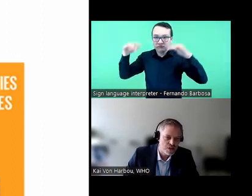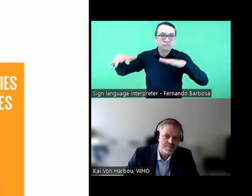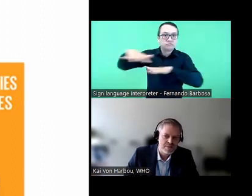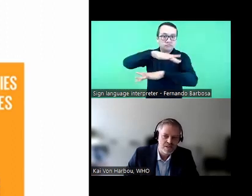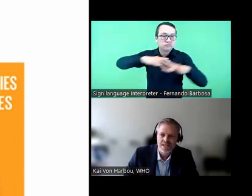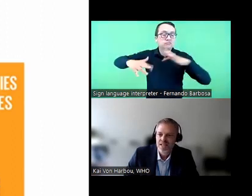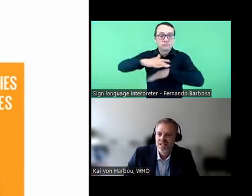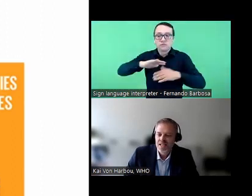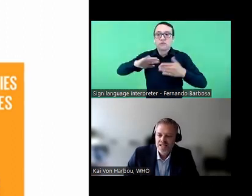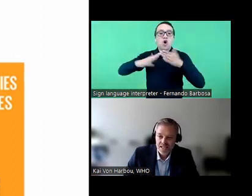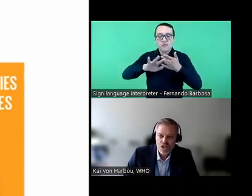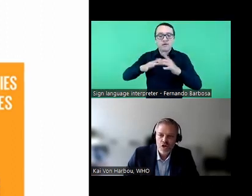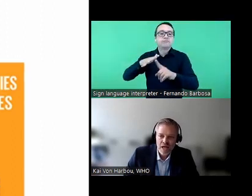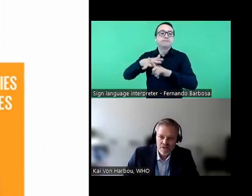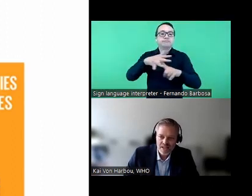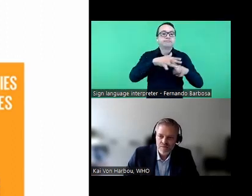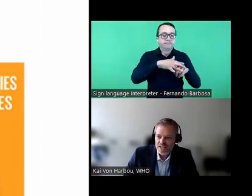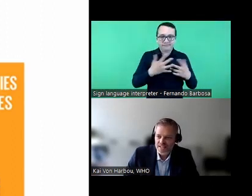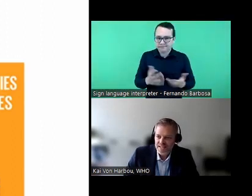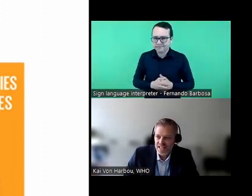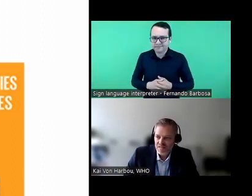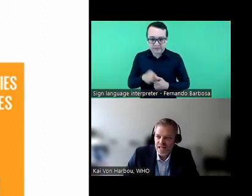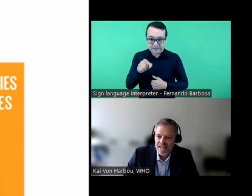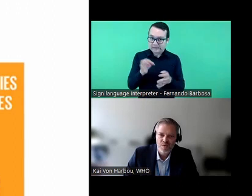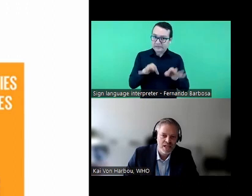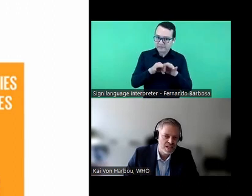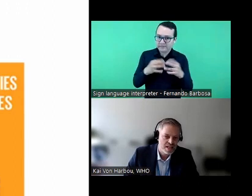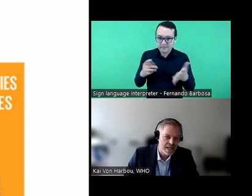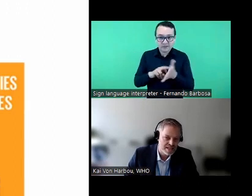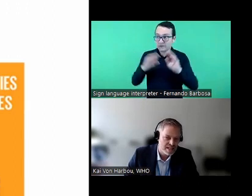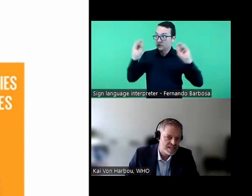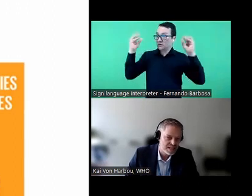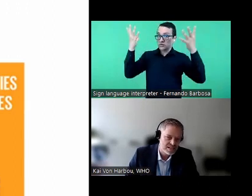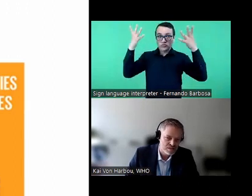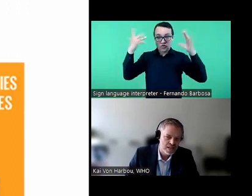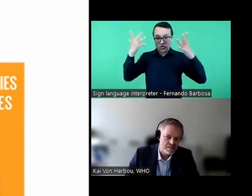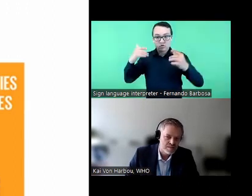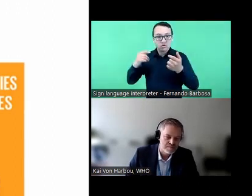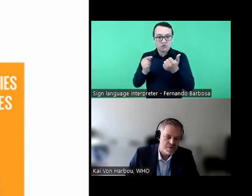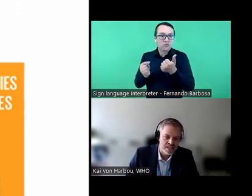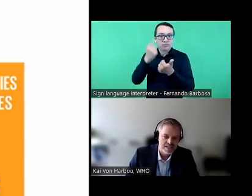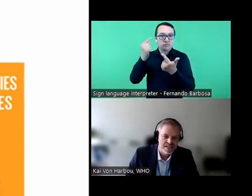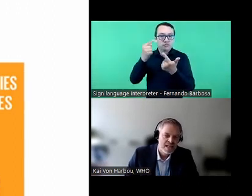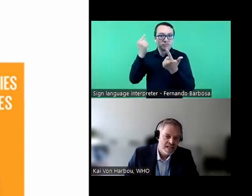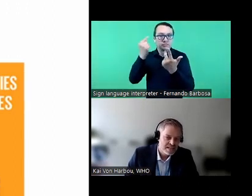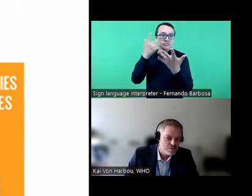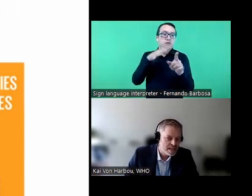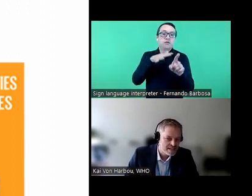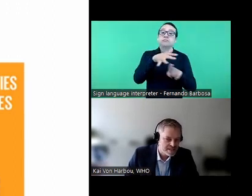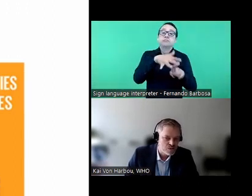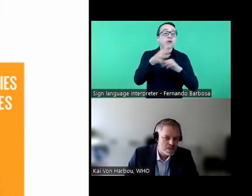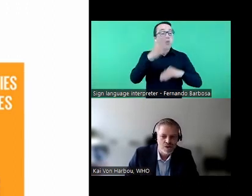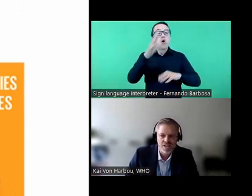particularly important because such compounding emergencies can have exponential impact, in particular on vulnerable populations. And this